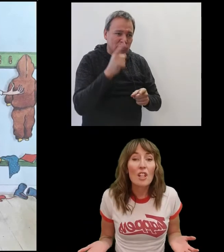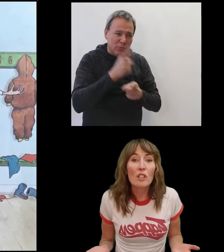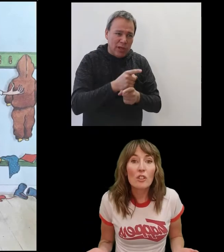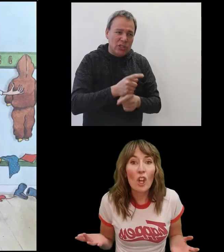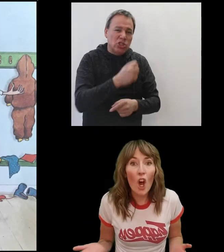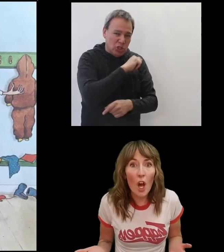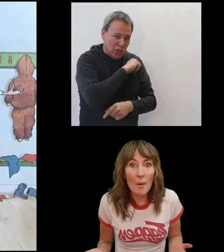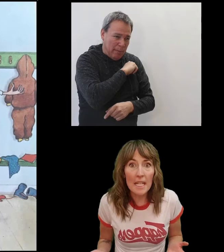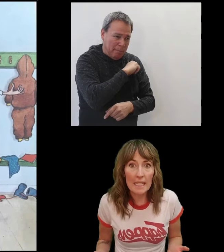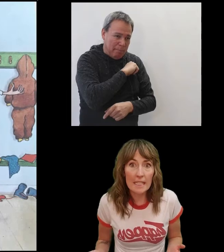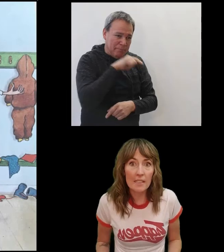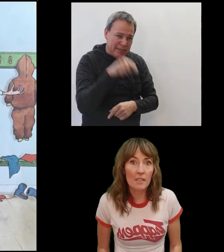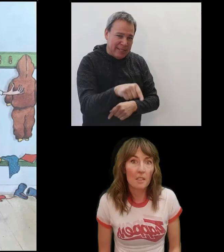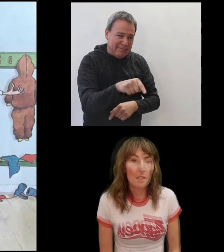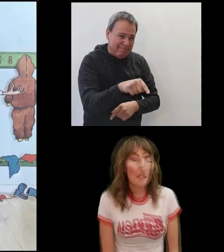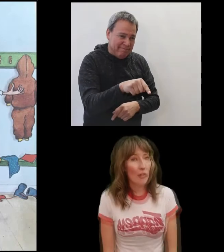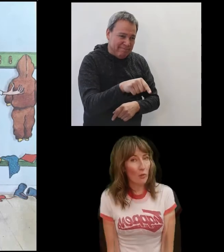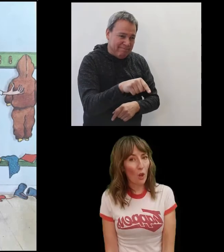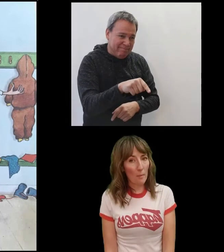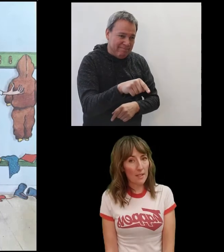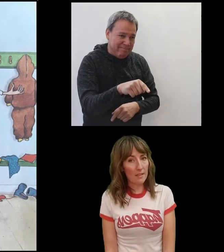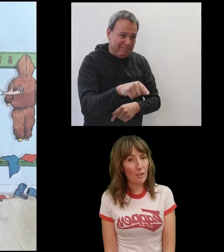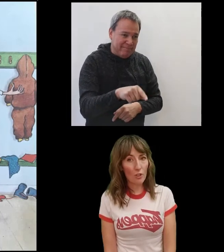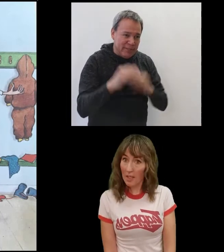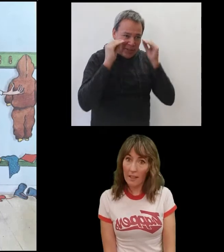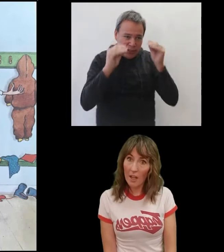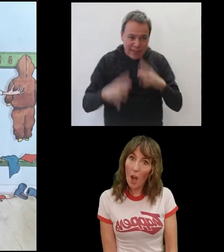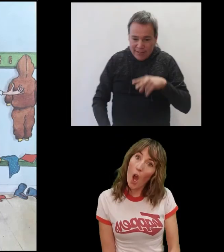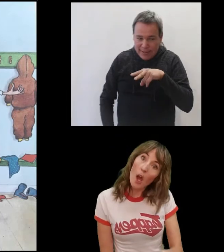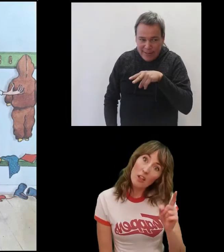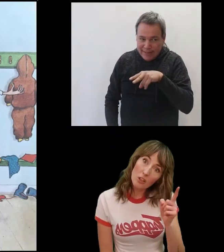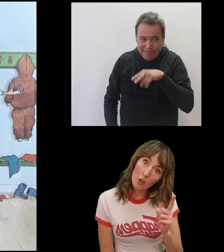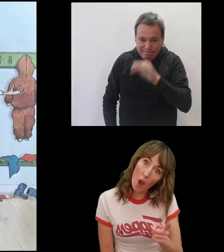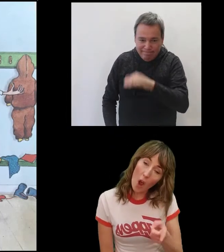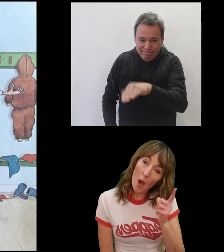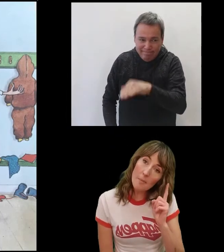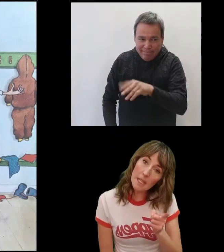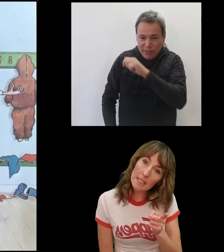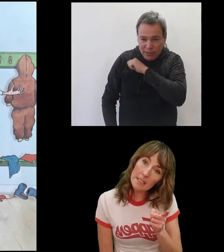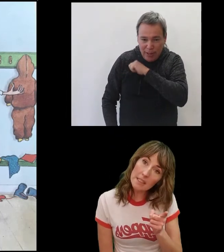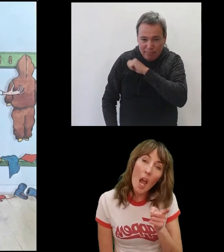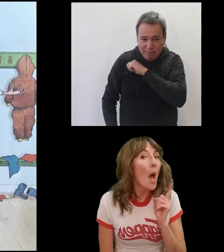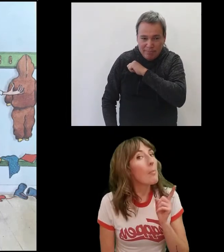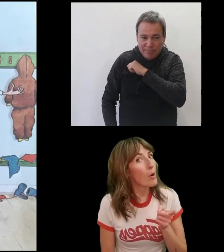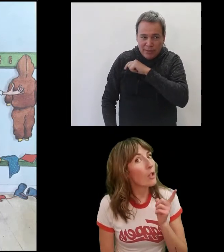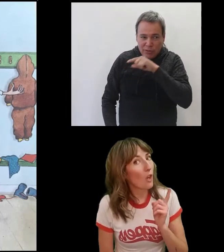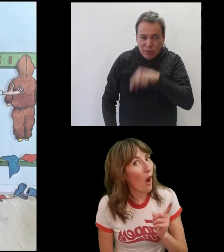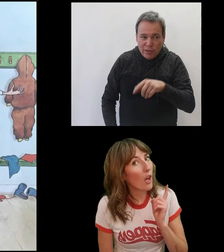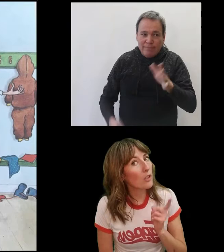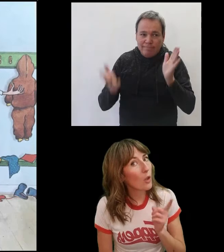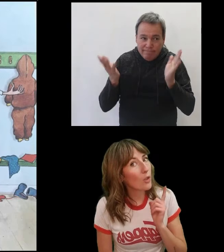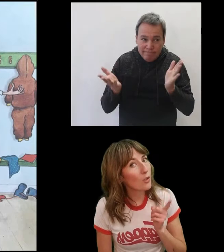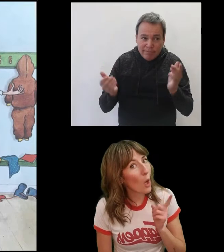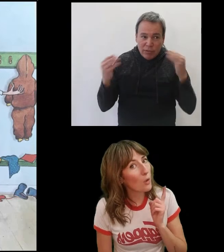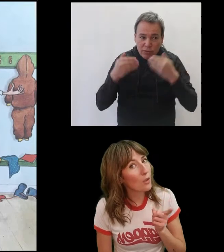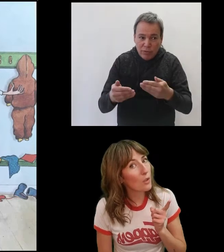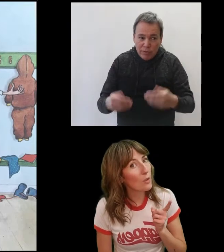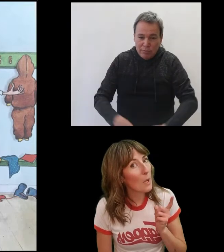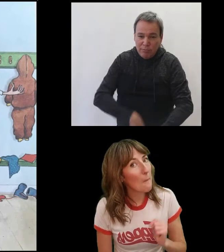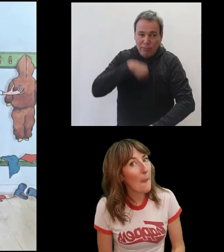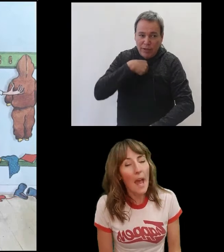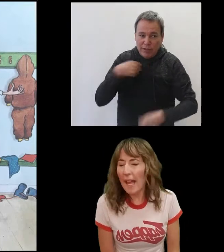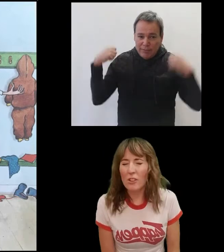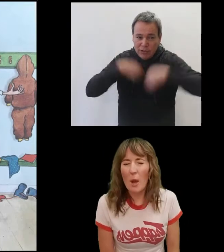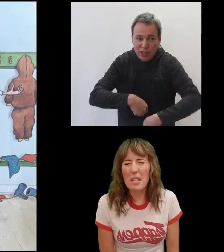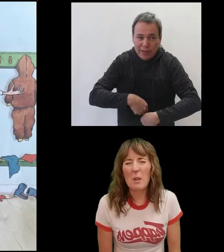right, Thomas. So Thomas's teacher said, "Thomas, put on your